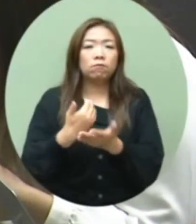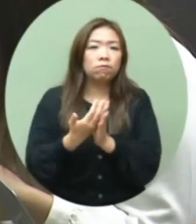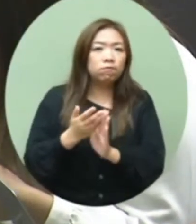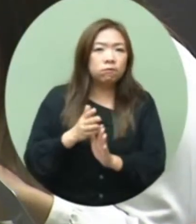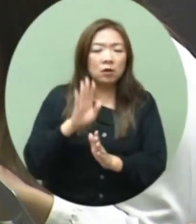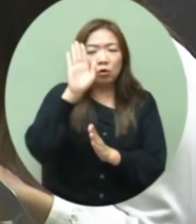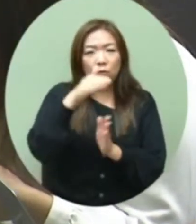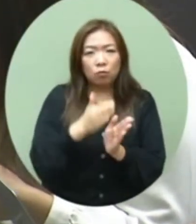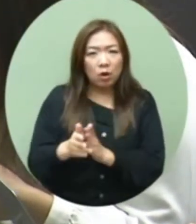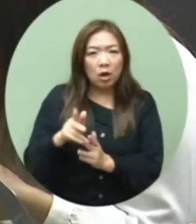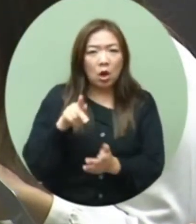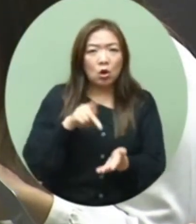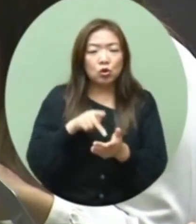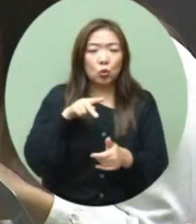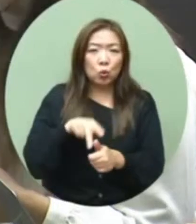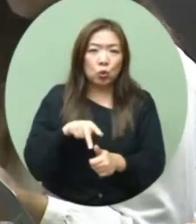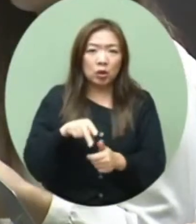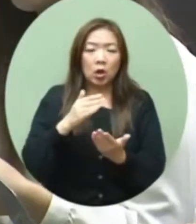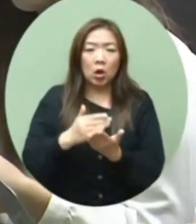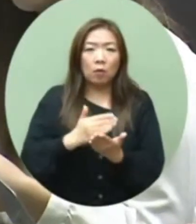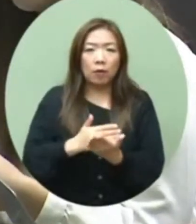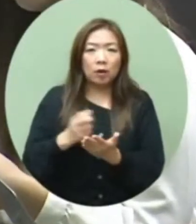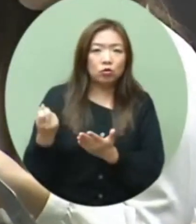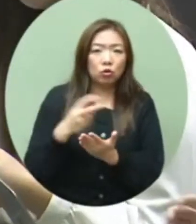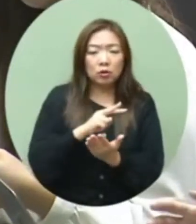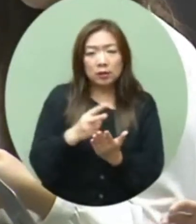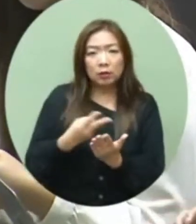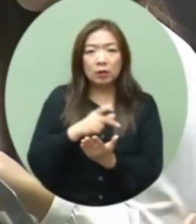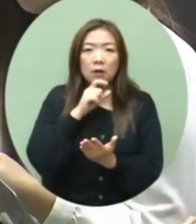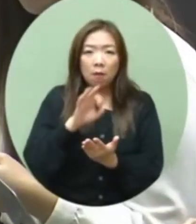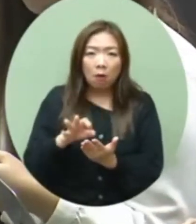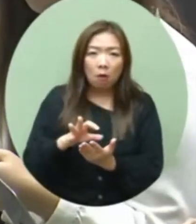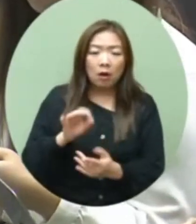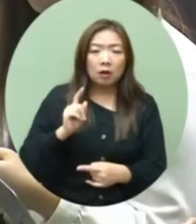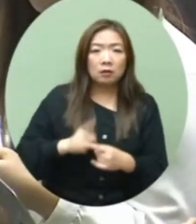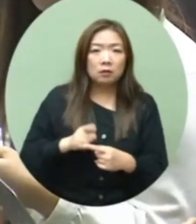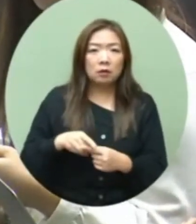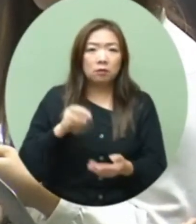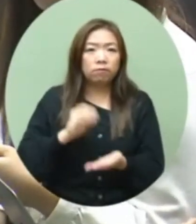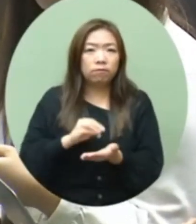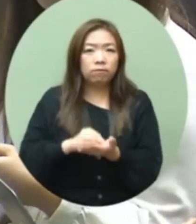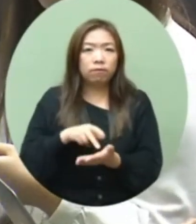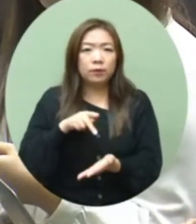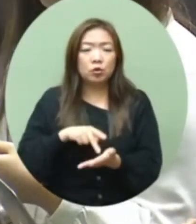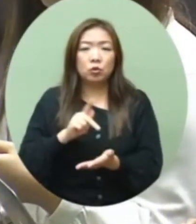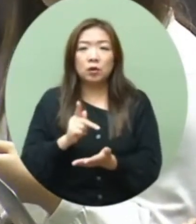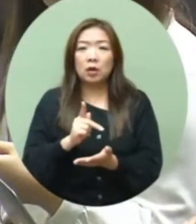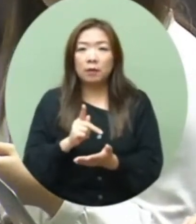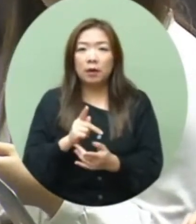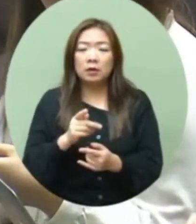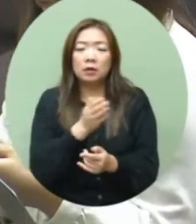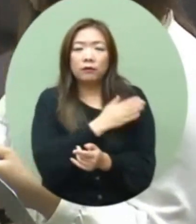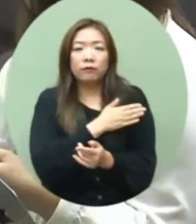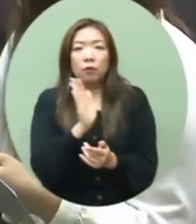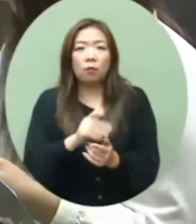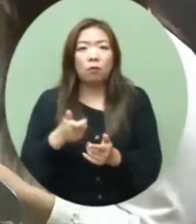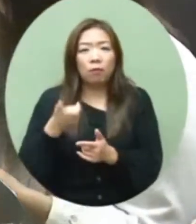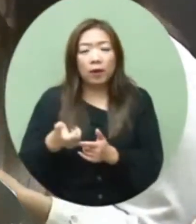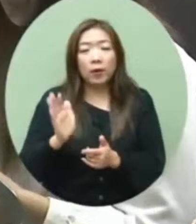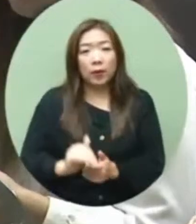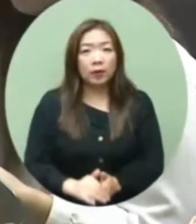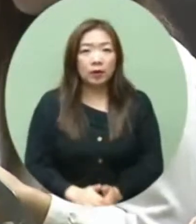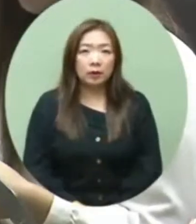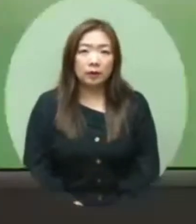period and a cap on rent increase. Would there be further amendment to the SDU